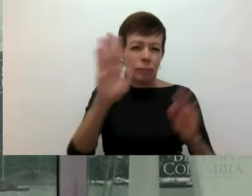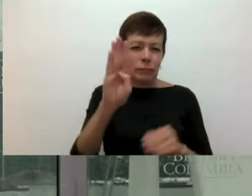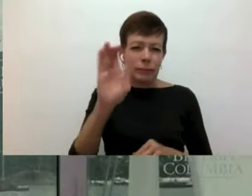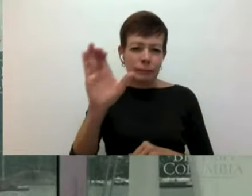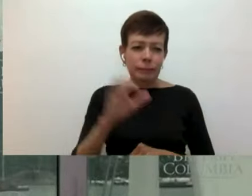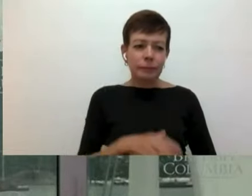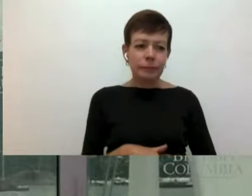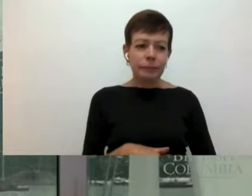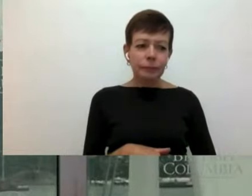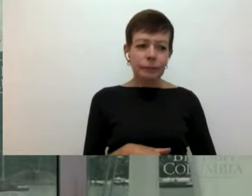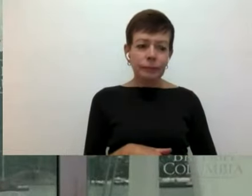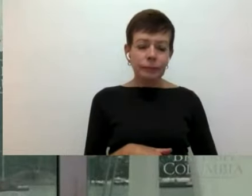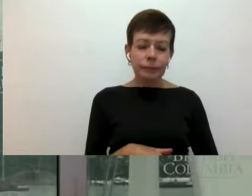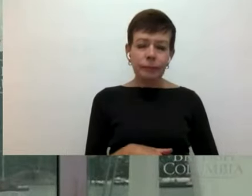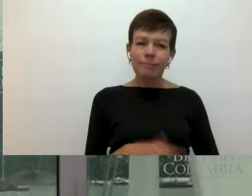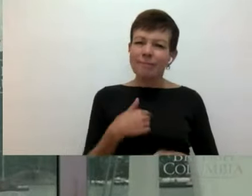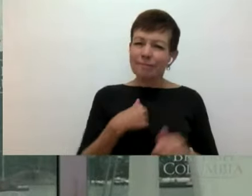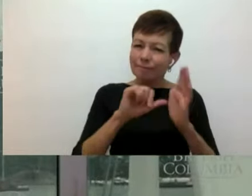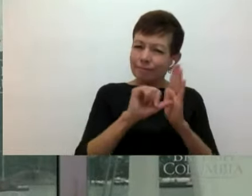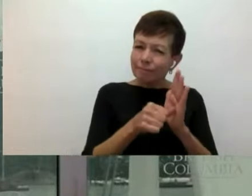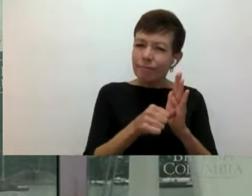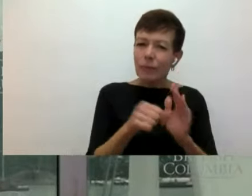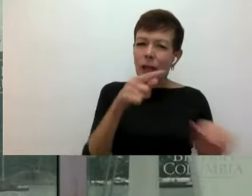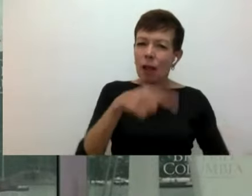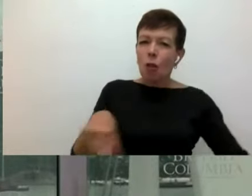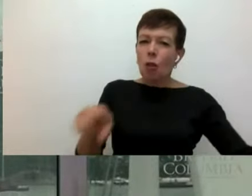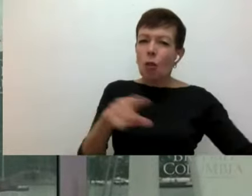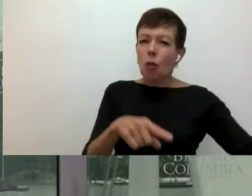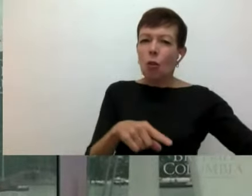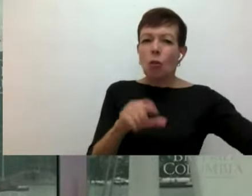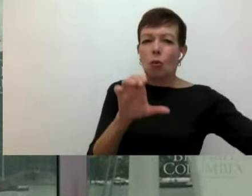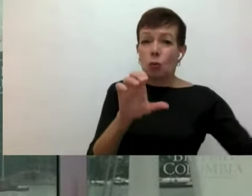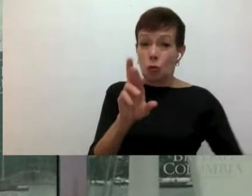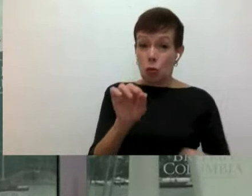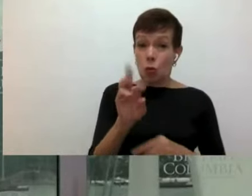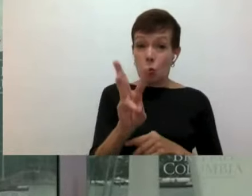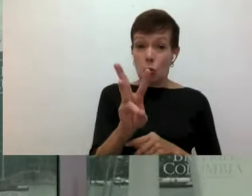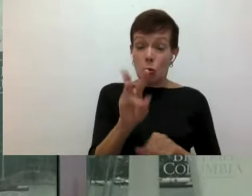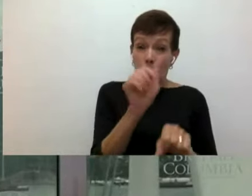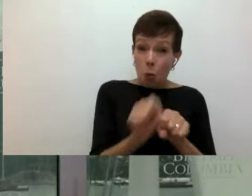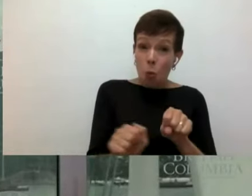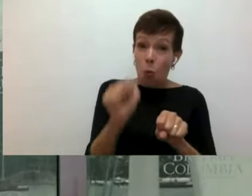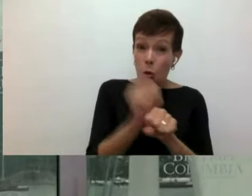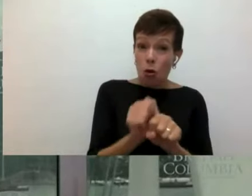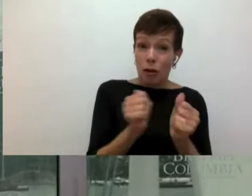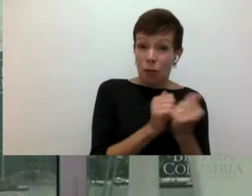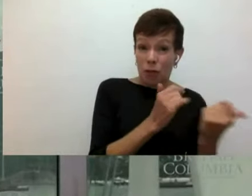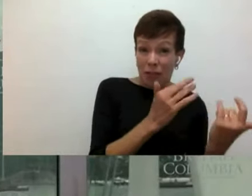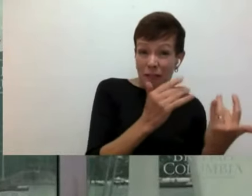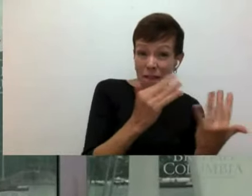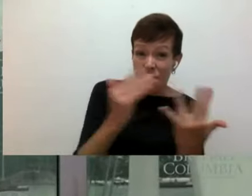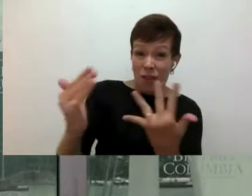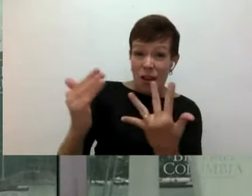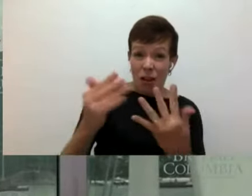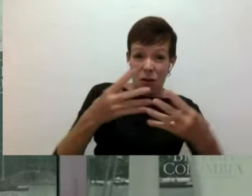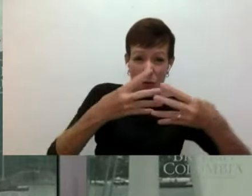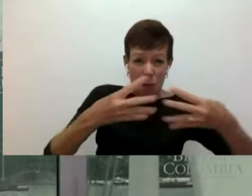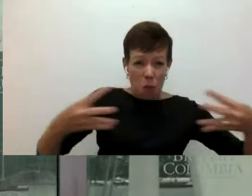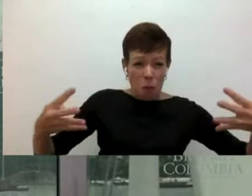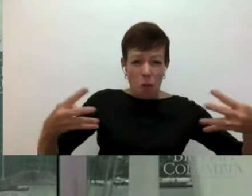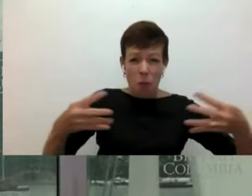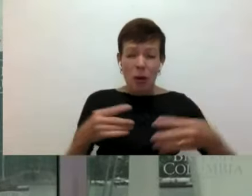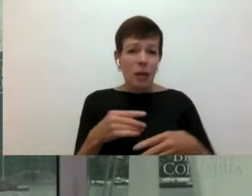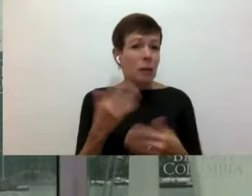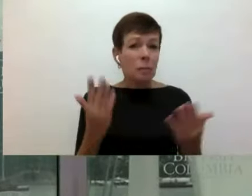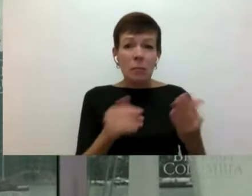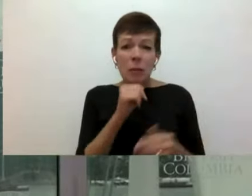wildfire responses across the province. I want to emphasize that these are the crews who are working on the landscape, on the